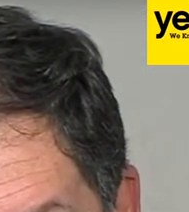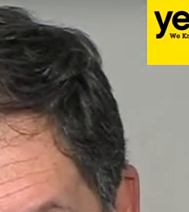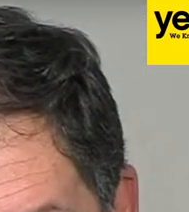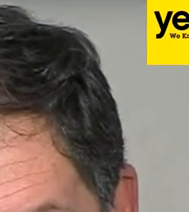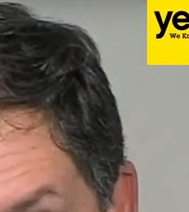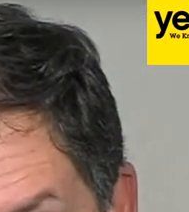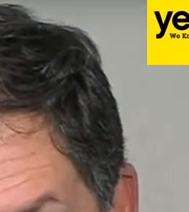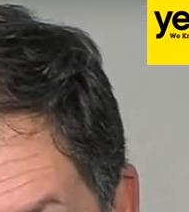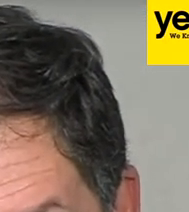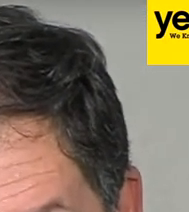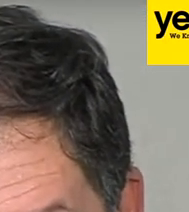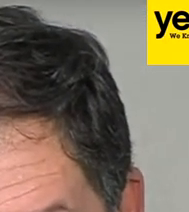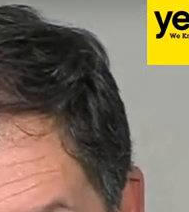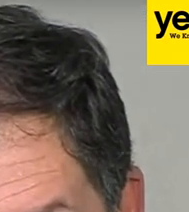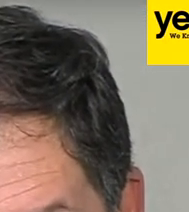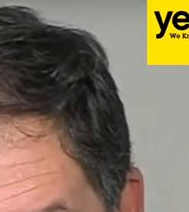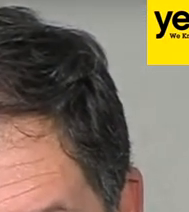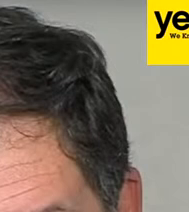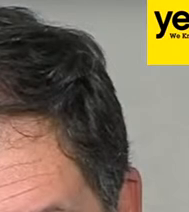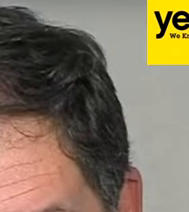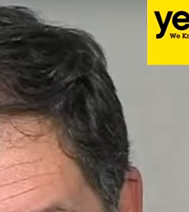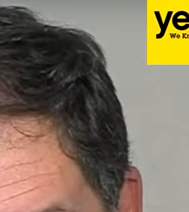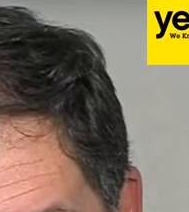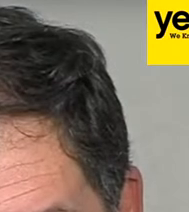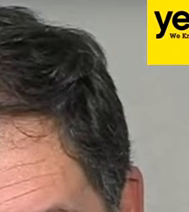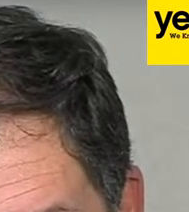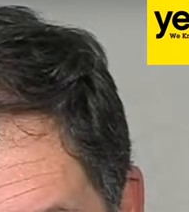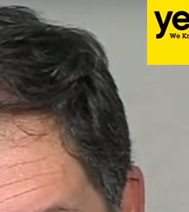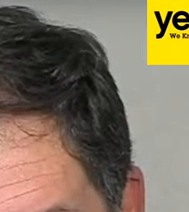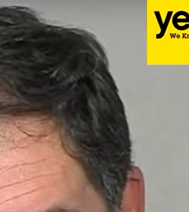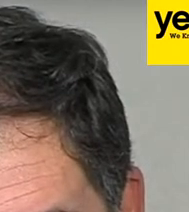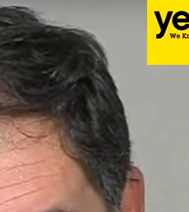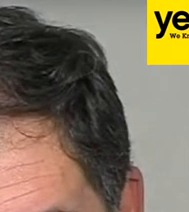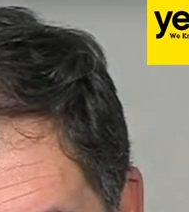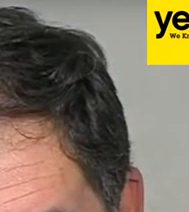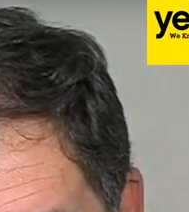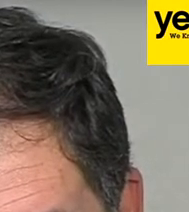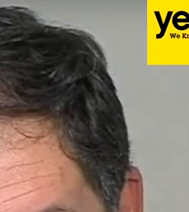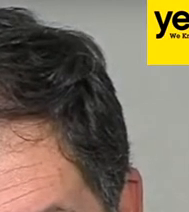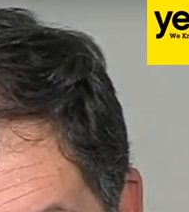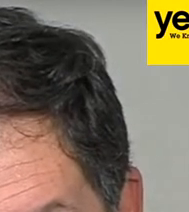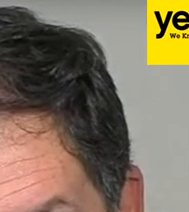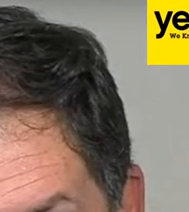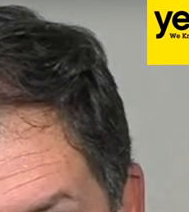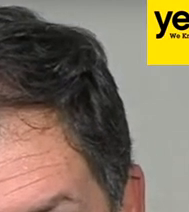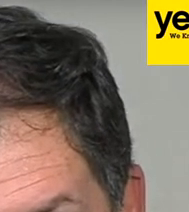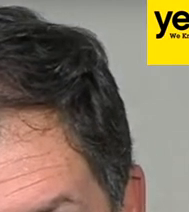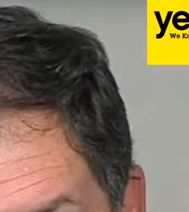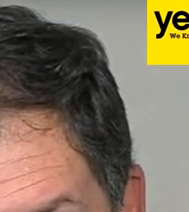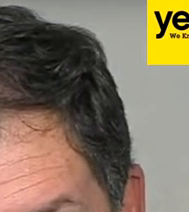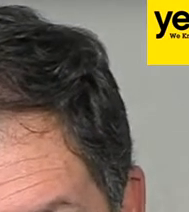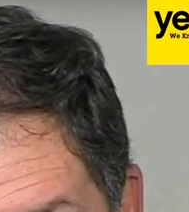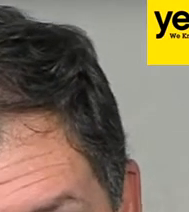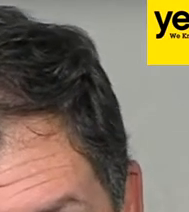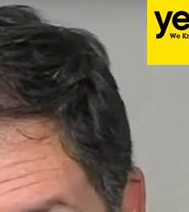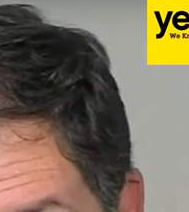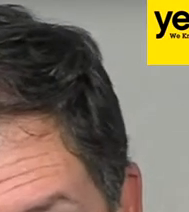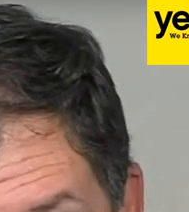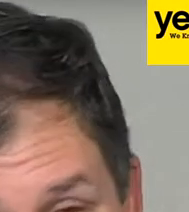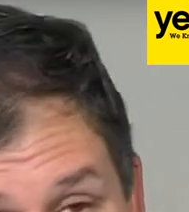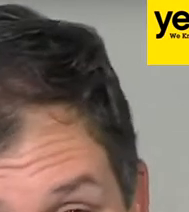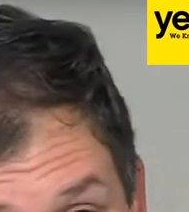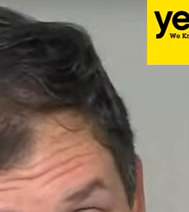as very capable and intelligent people can buy into some of